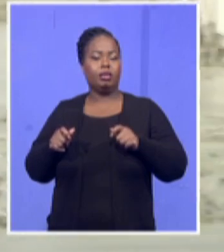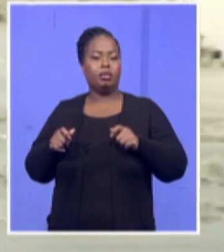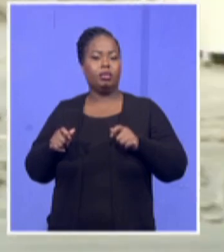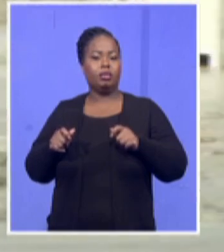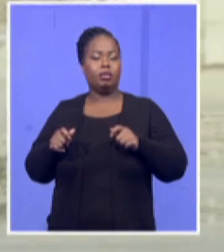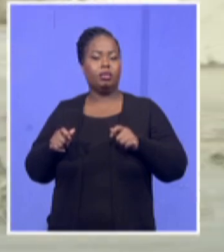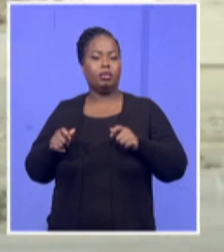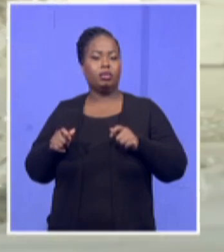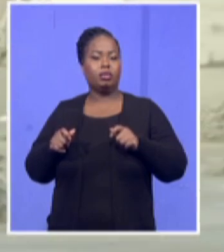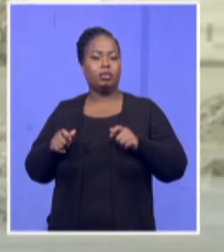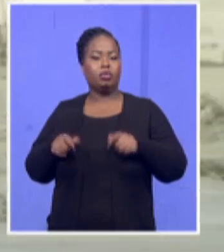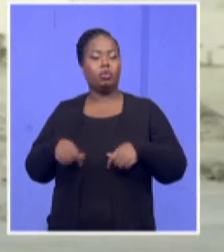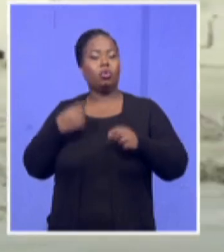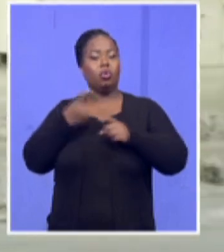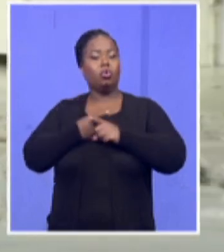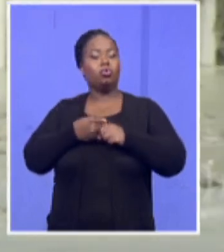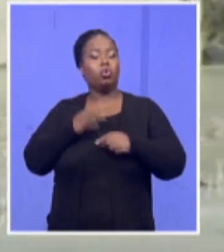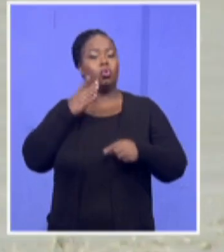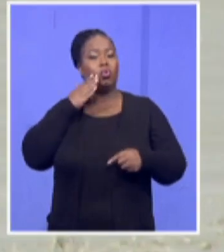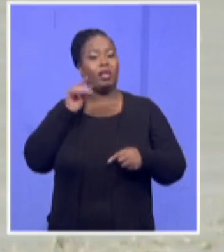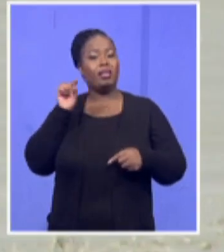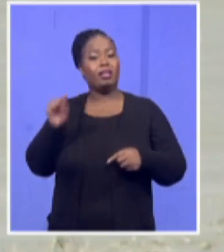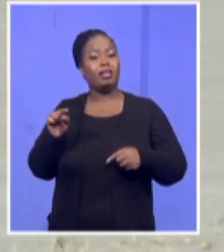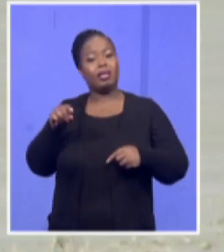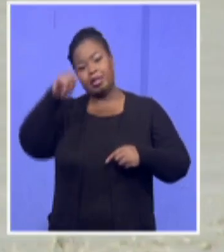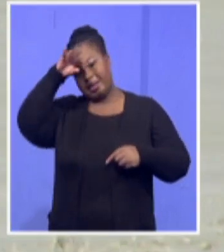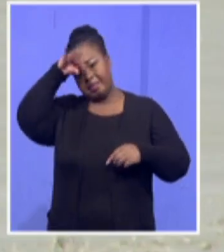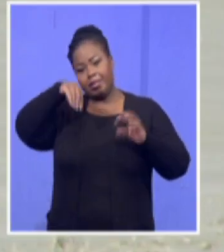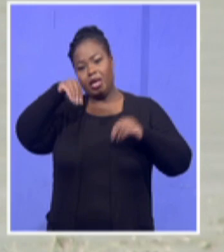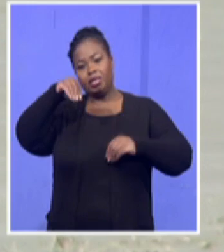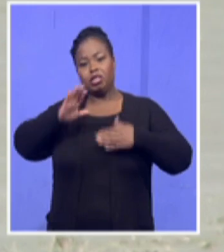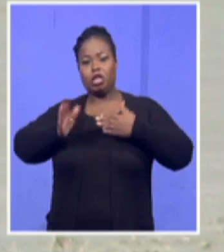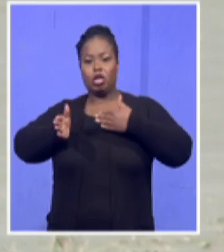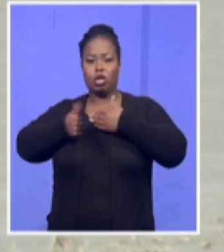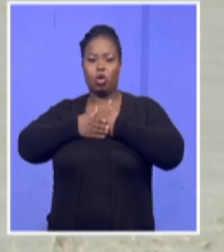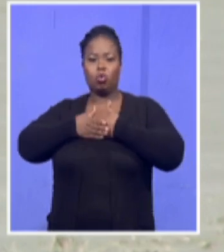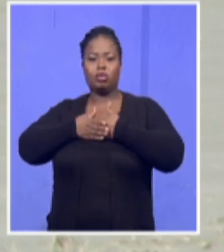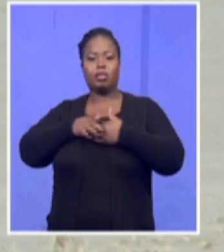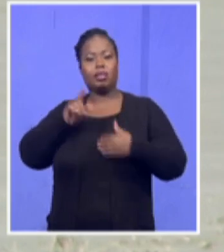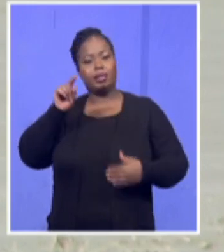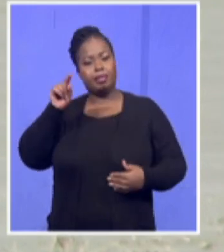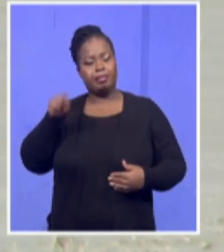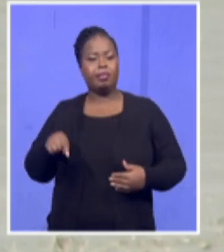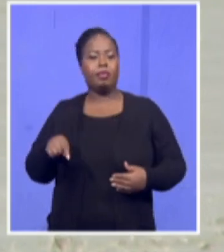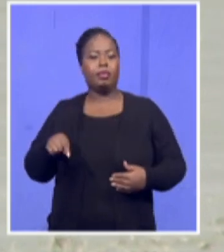cycle, including the closure of that. They must develop and maintain